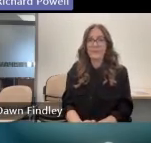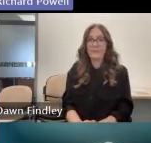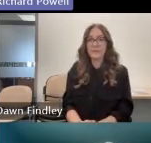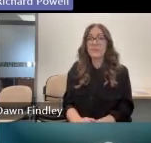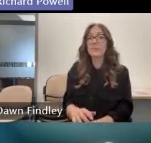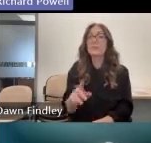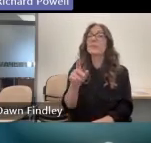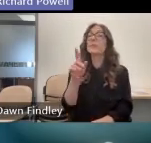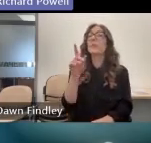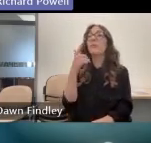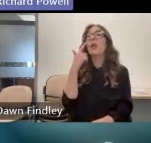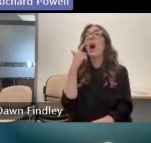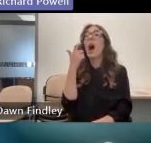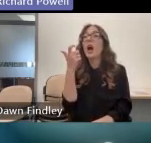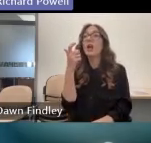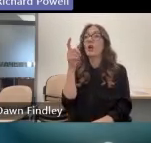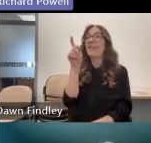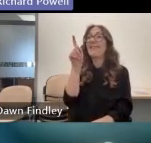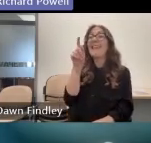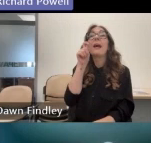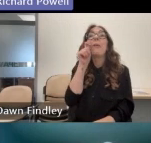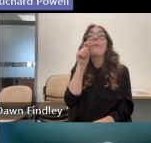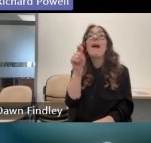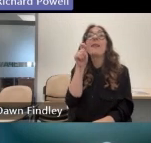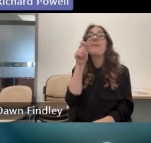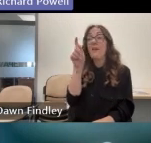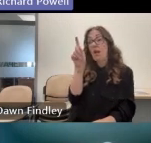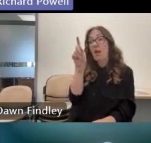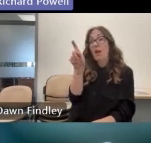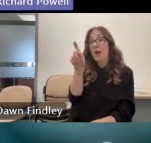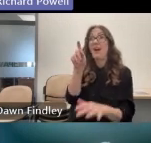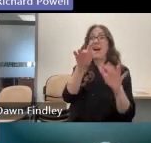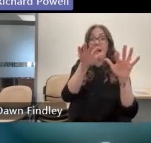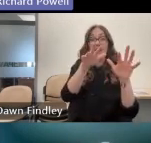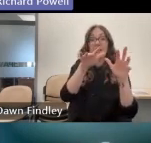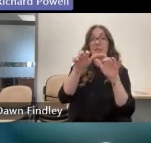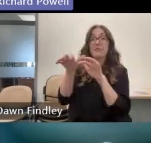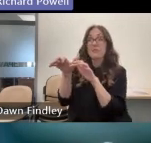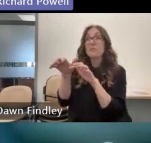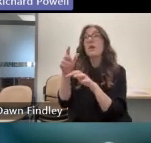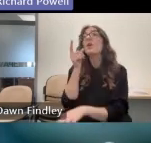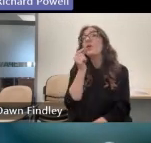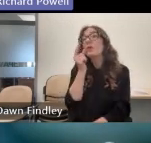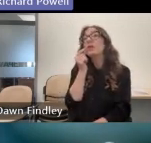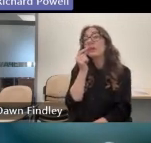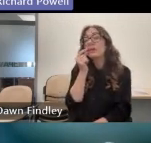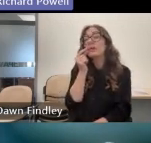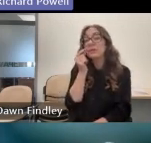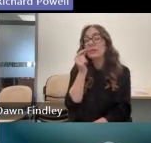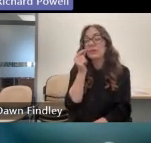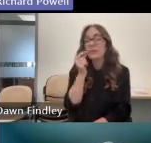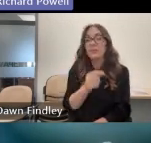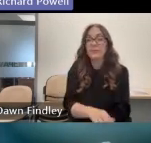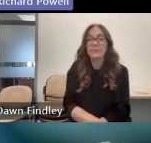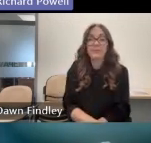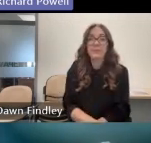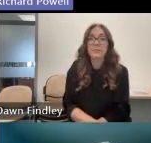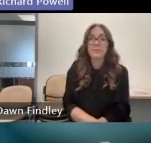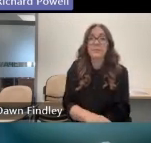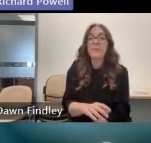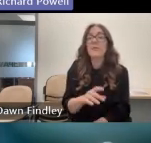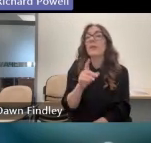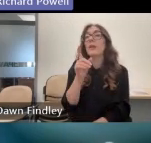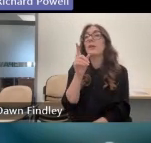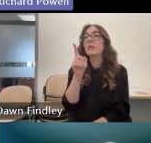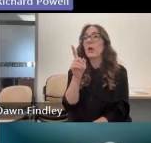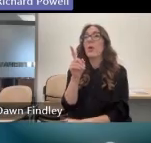magnifier, which is the search icon. It's now at the top right hand corner, and actually type in the name of the setting if